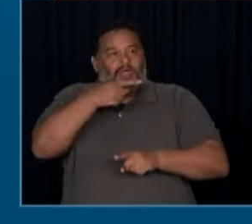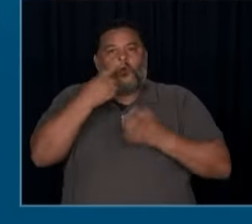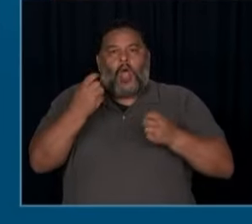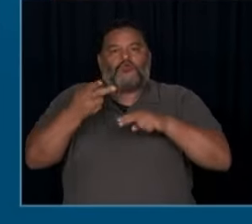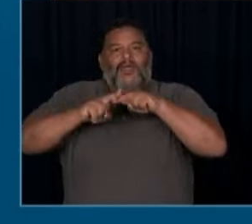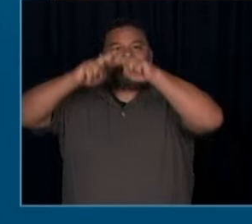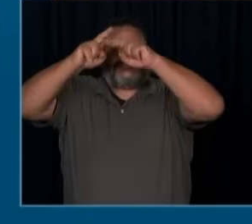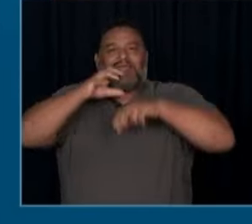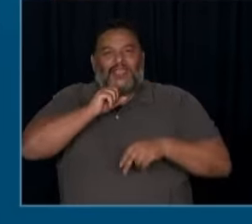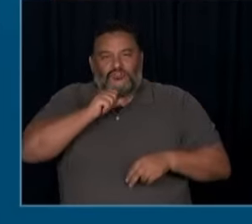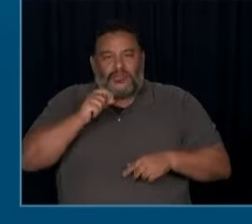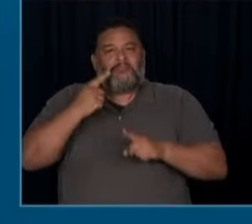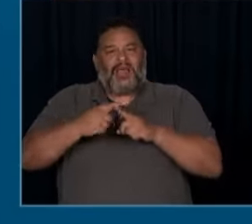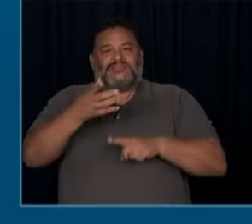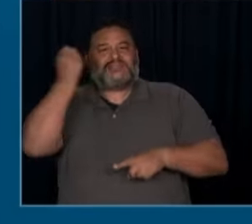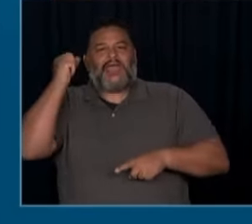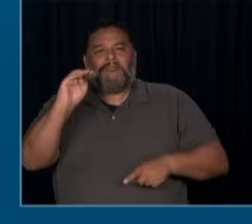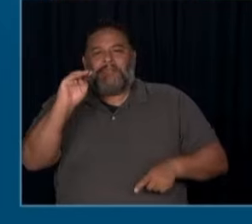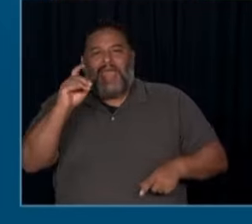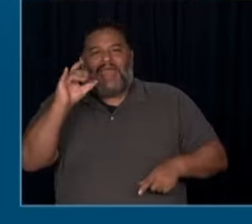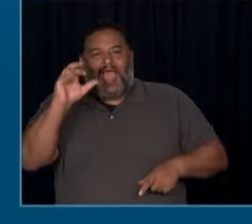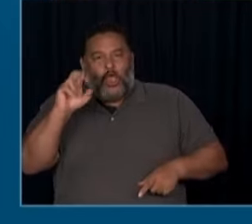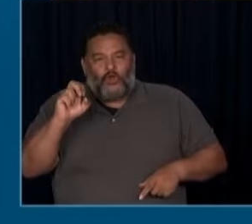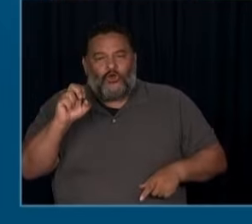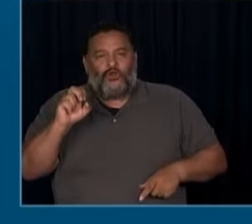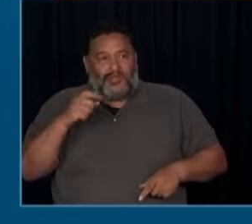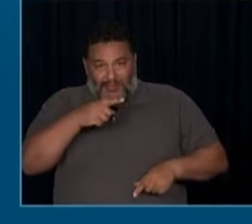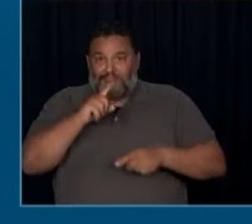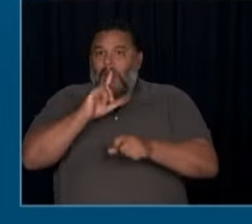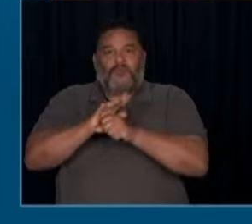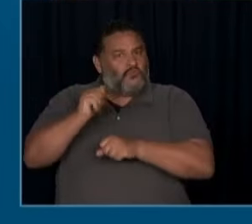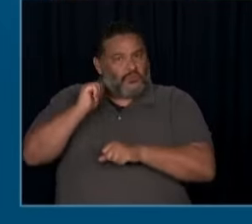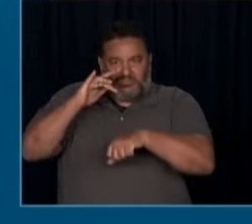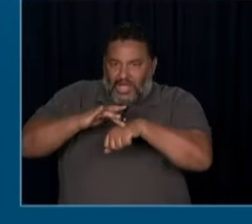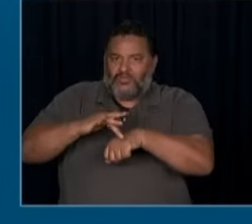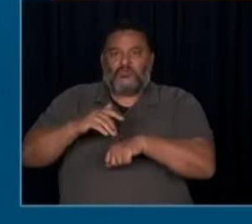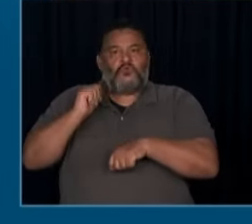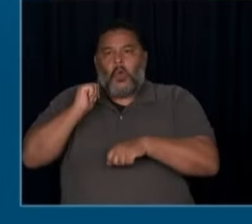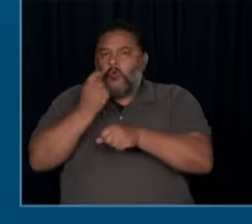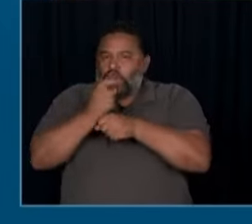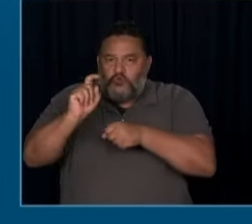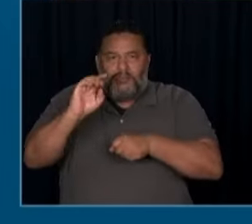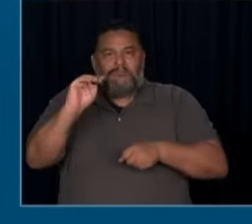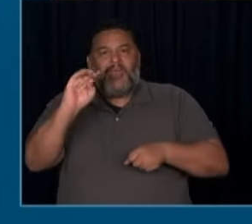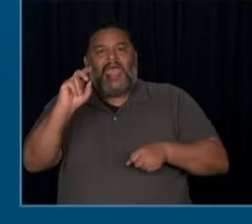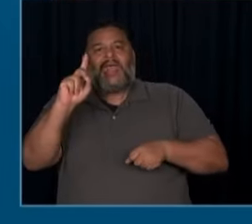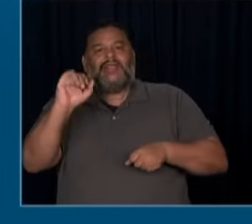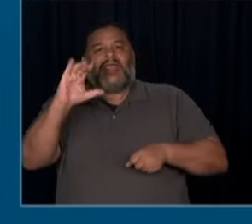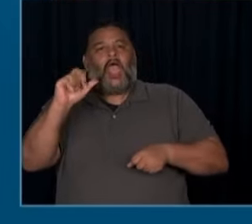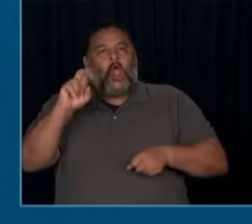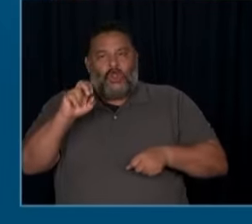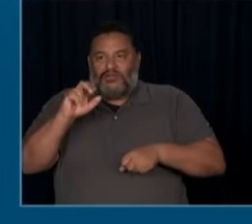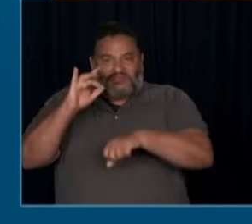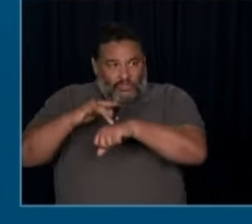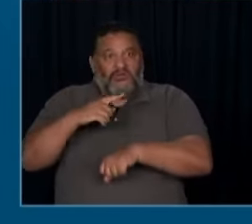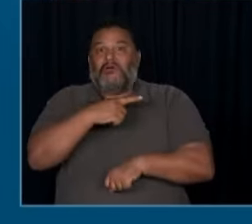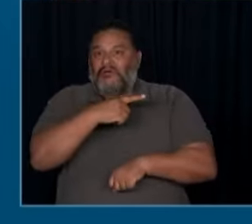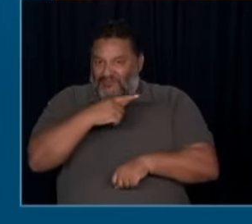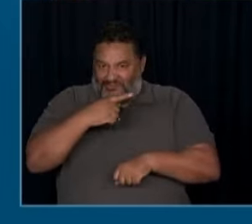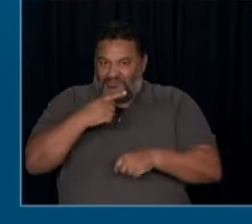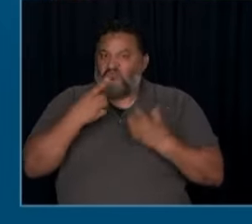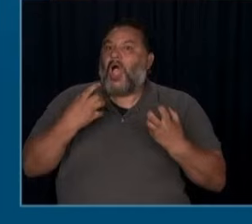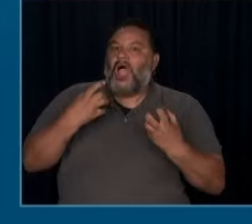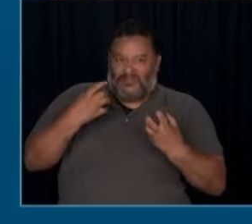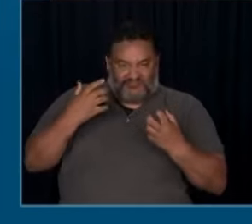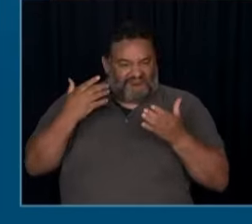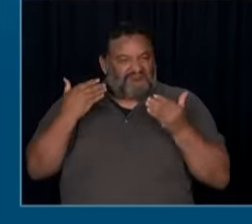take Medicare. He promised he wouldn't touch Medicare. They wouldn't raise or ruin Medicare and touch it, and they have. He wants Medicare for